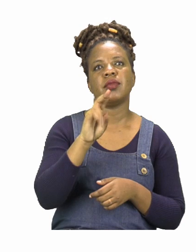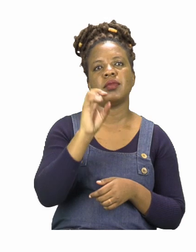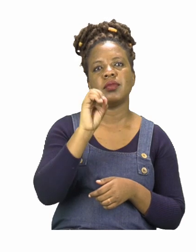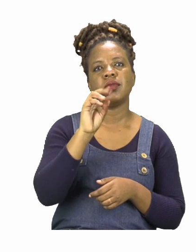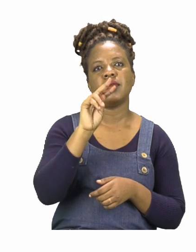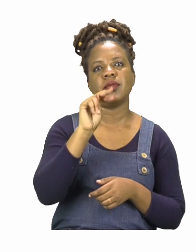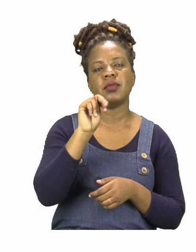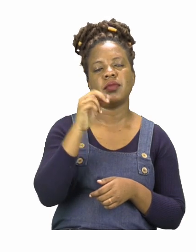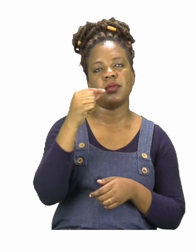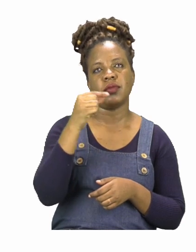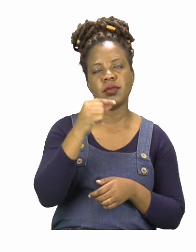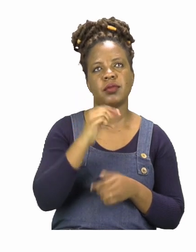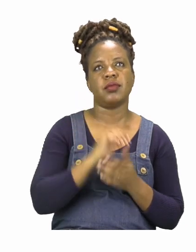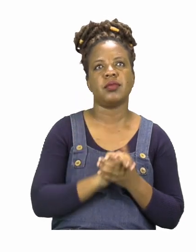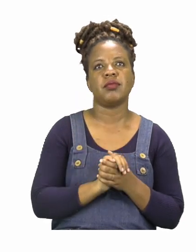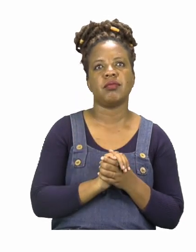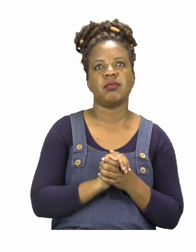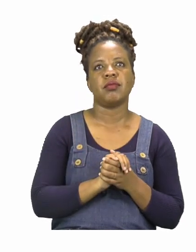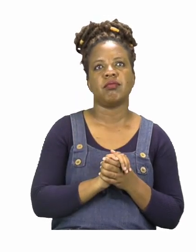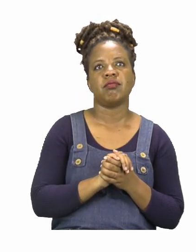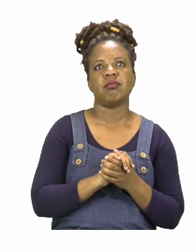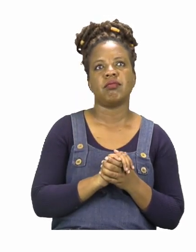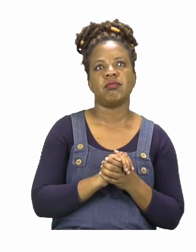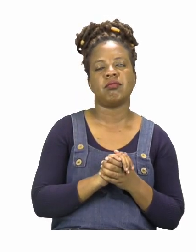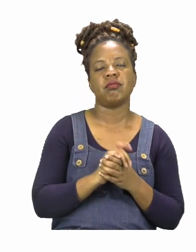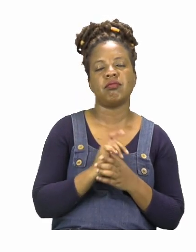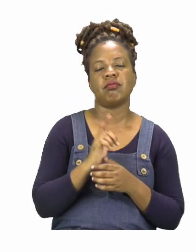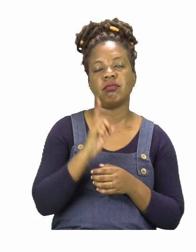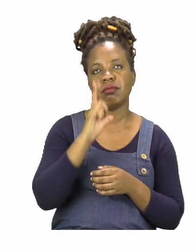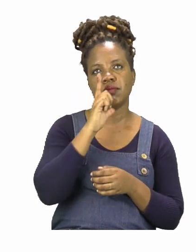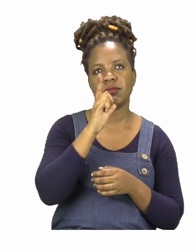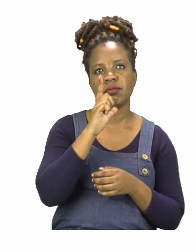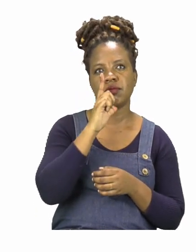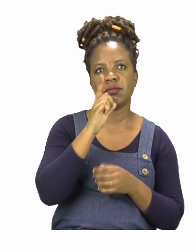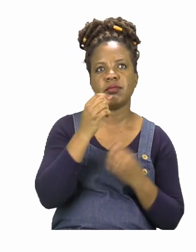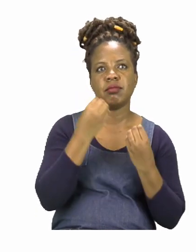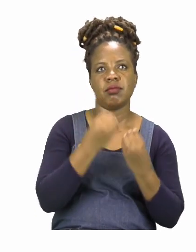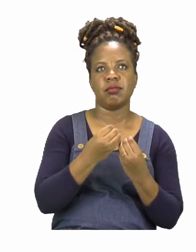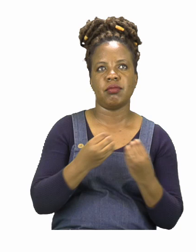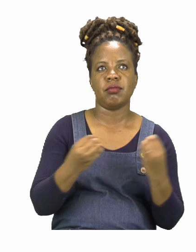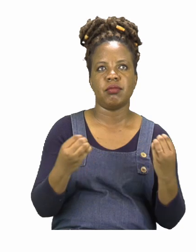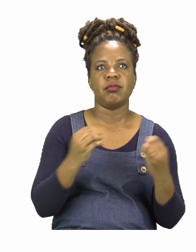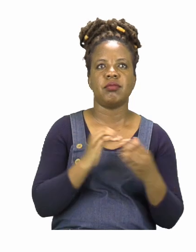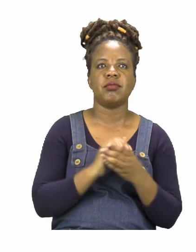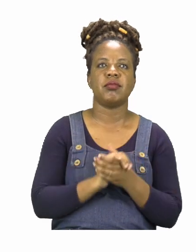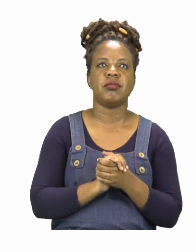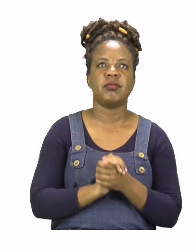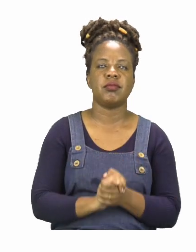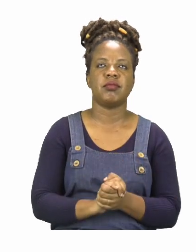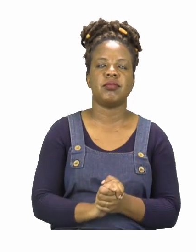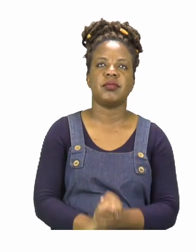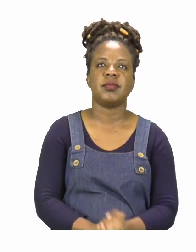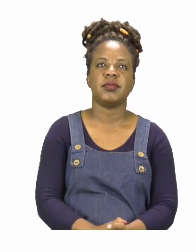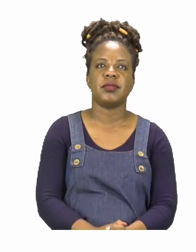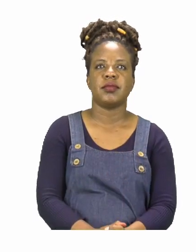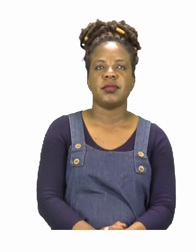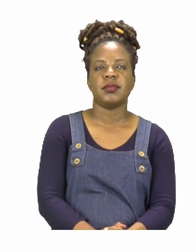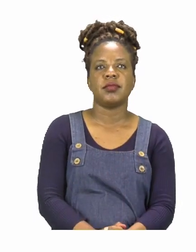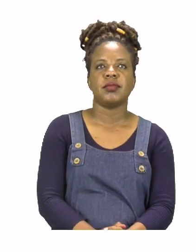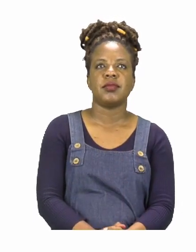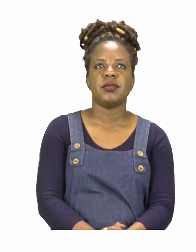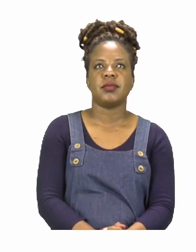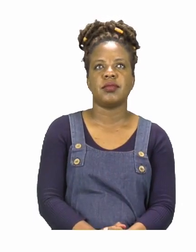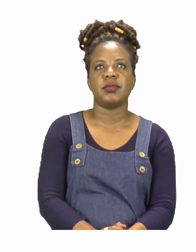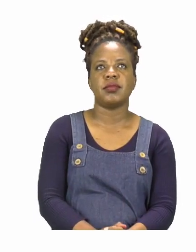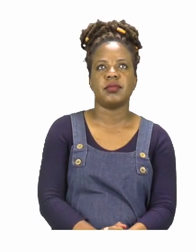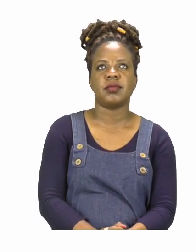word. In this case, the vowels that we have are O and E. Let us read the little clouds